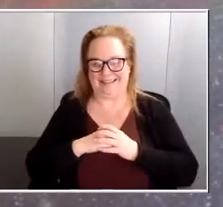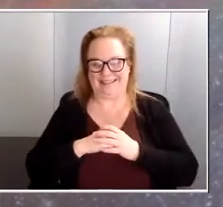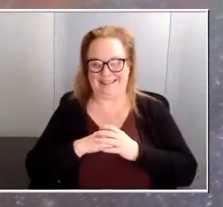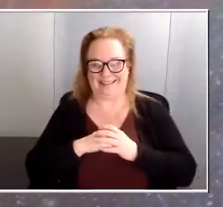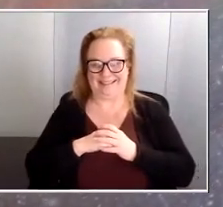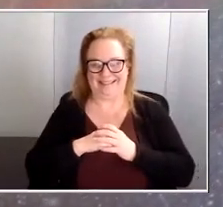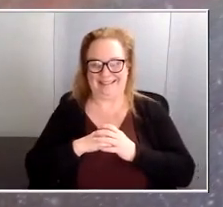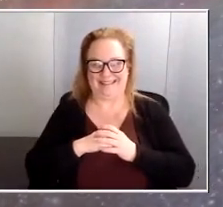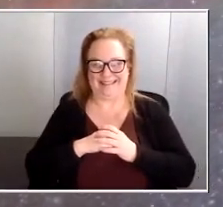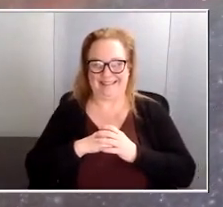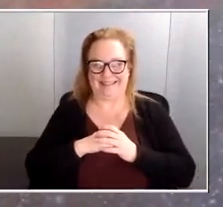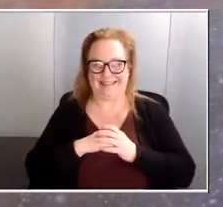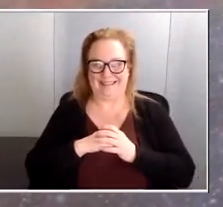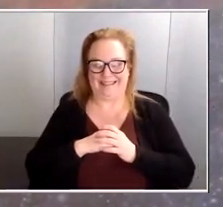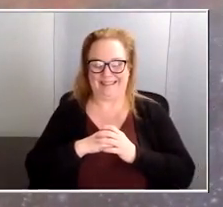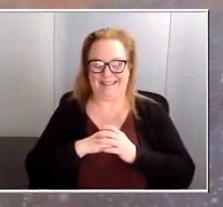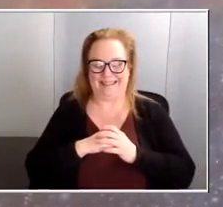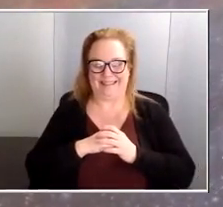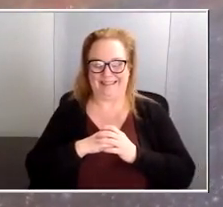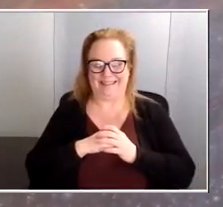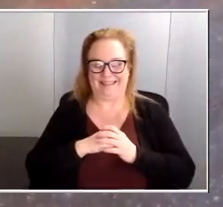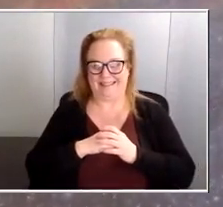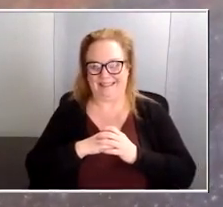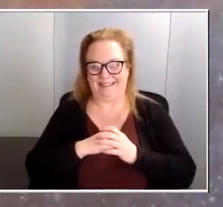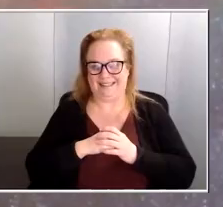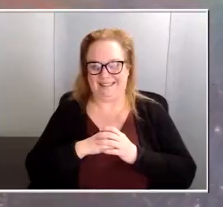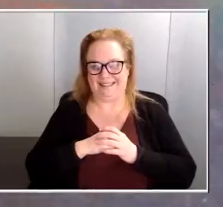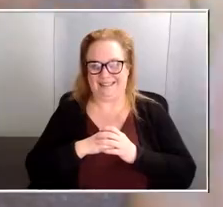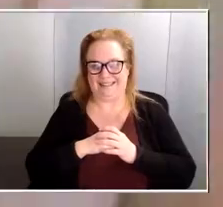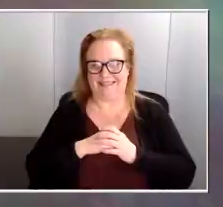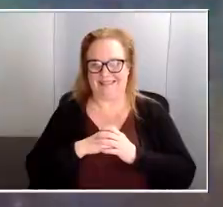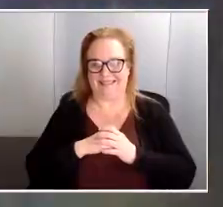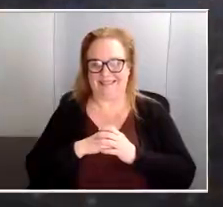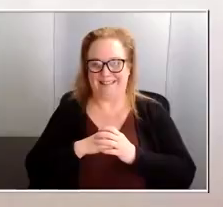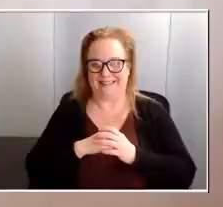Yeah. Oh, let's look at this.